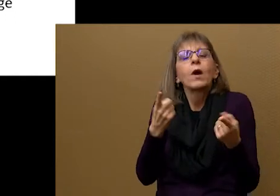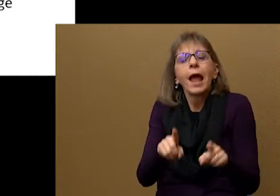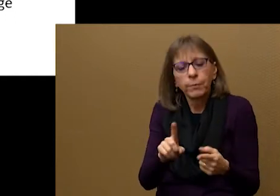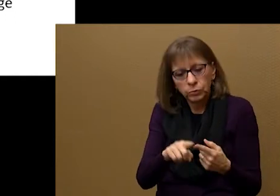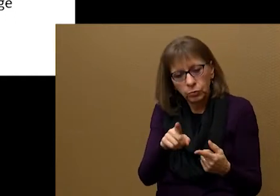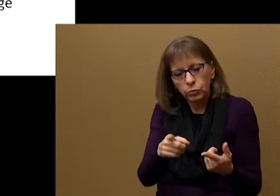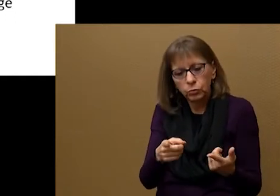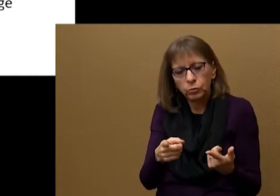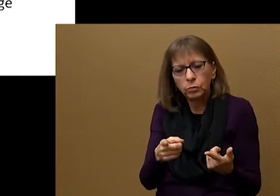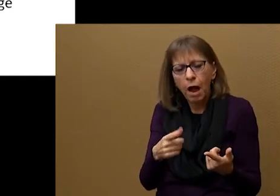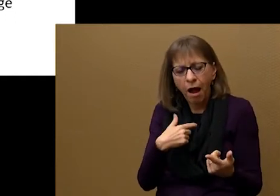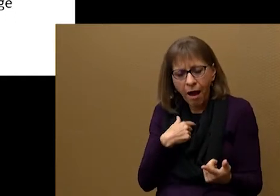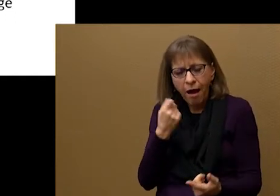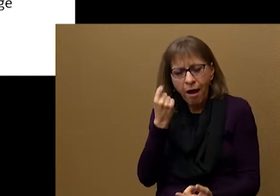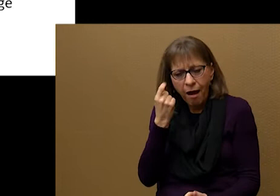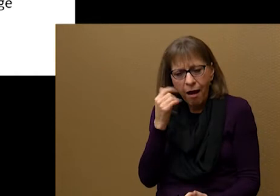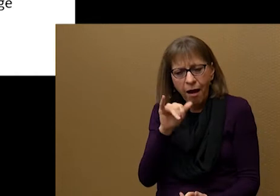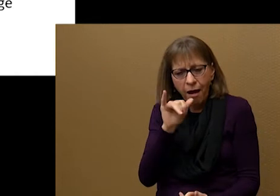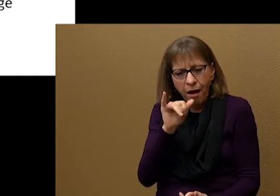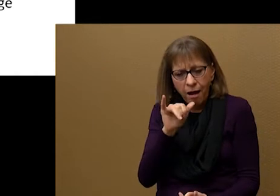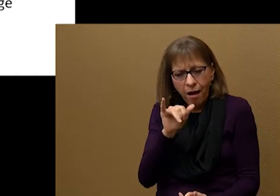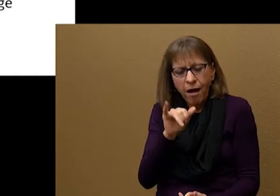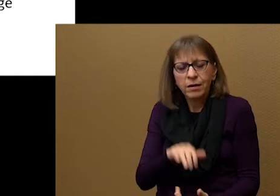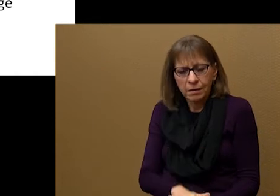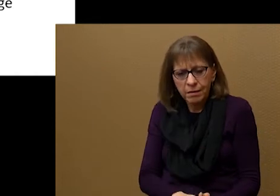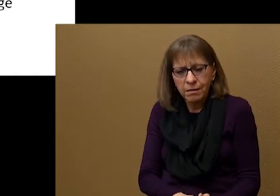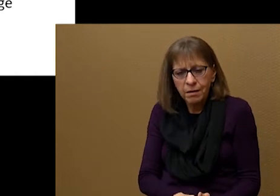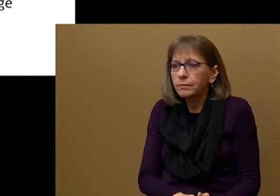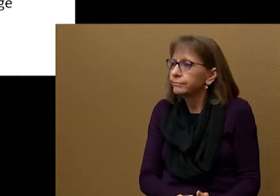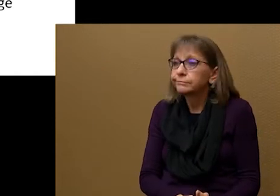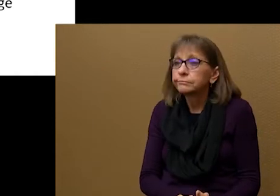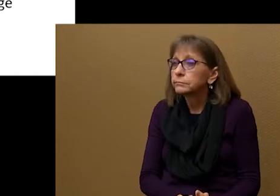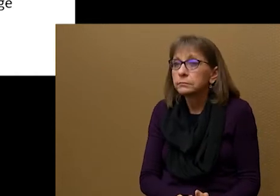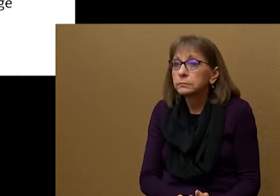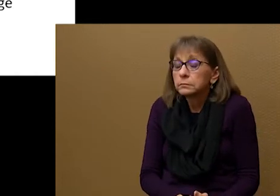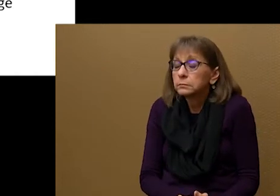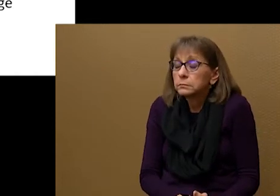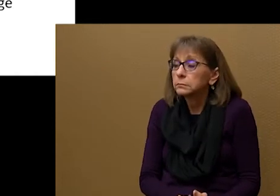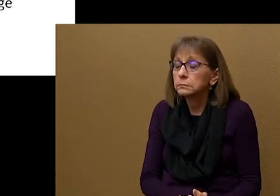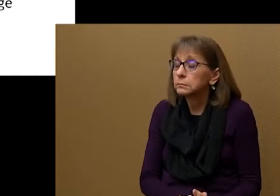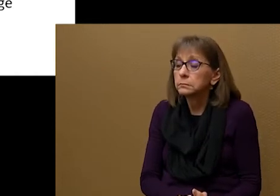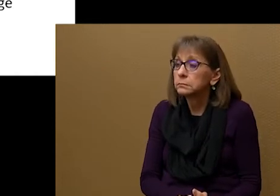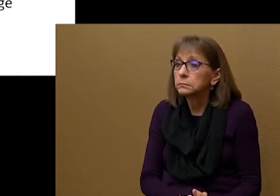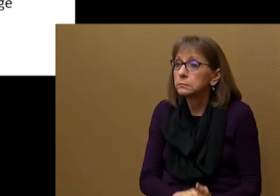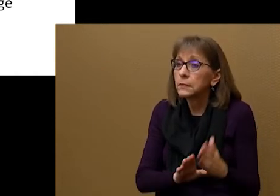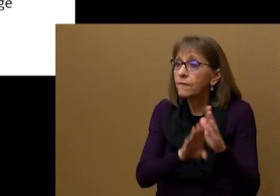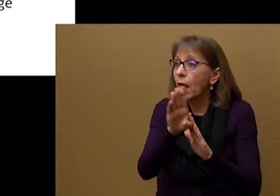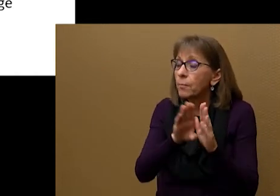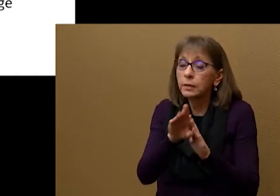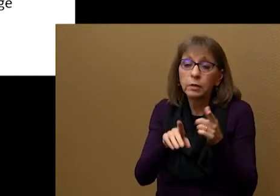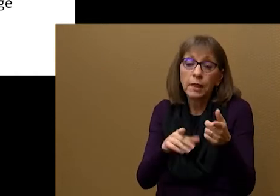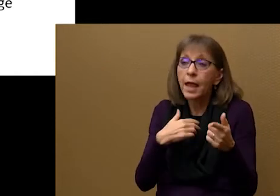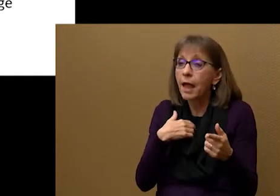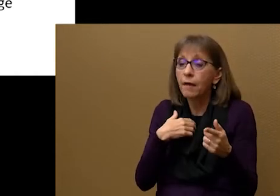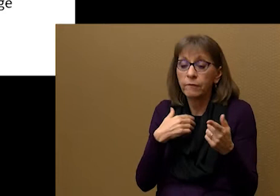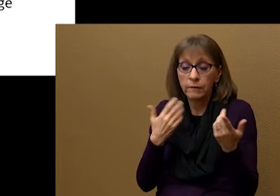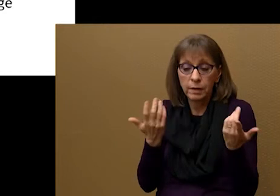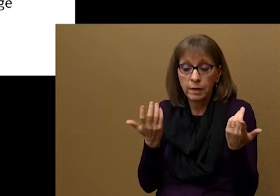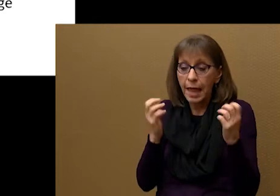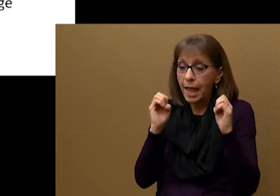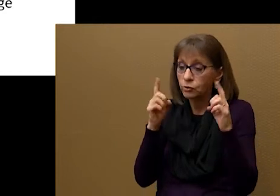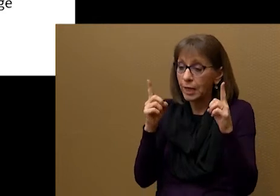me the story about what's happened to you and have insight and motivation and all that good stuff. But you developmentally may have